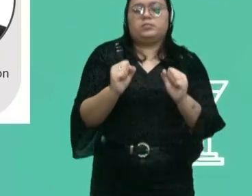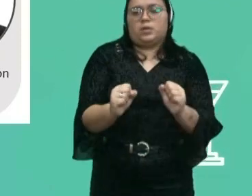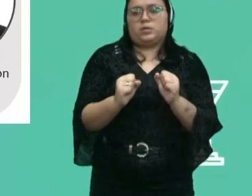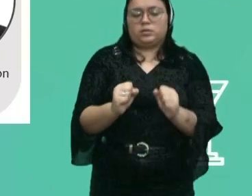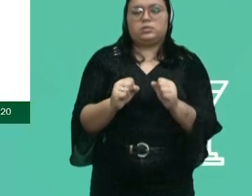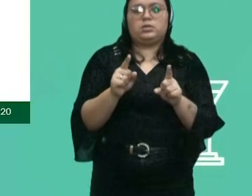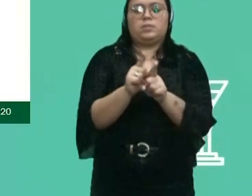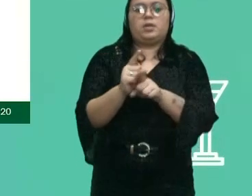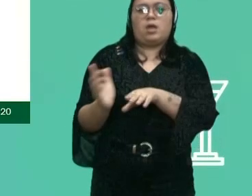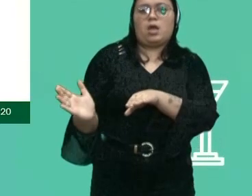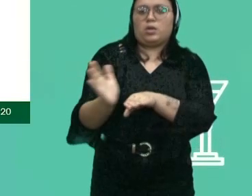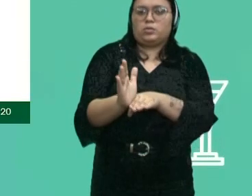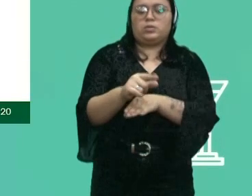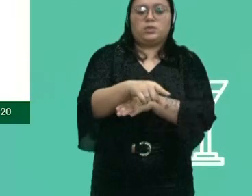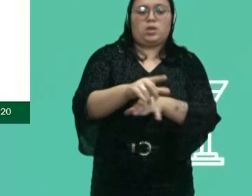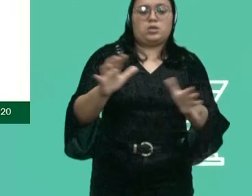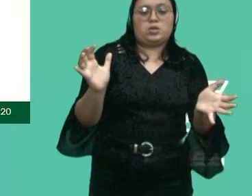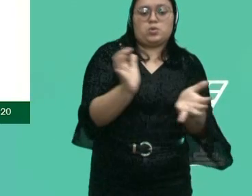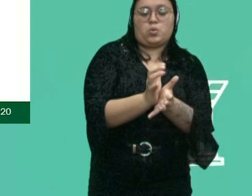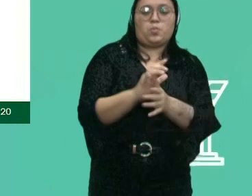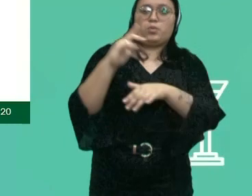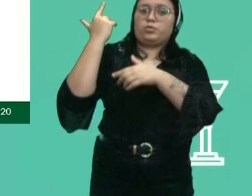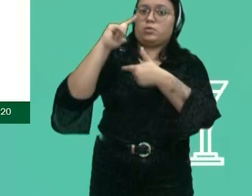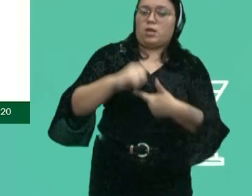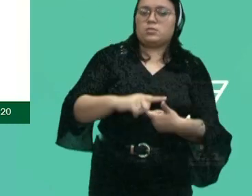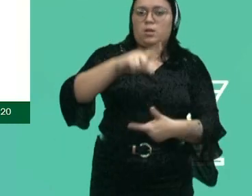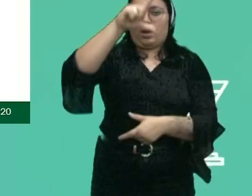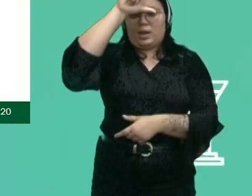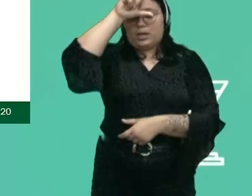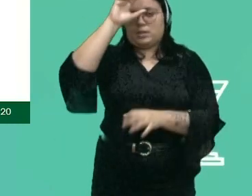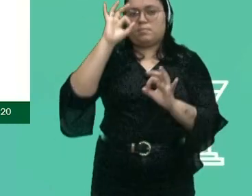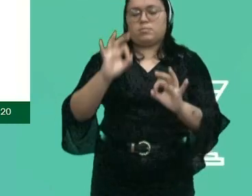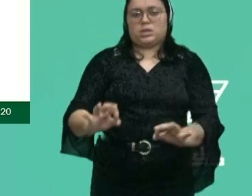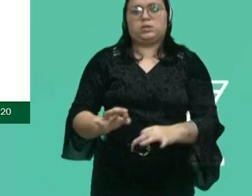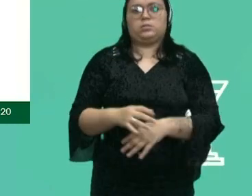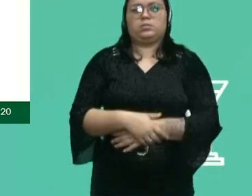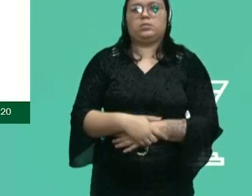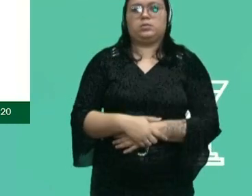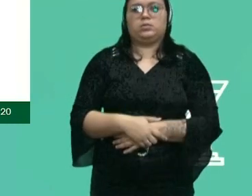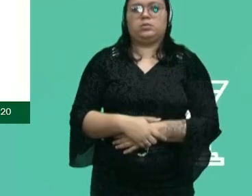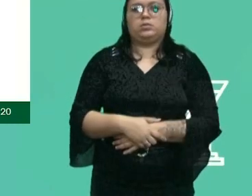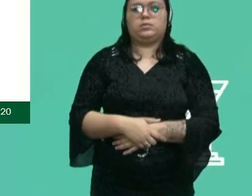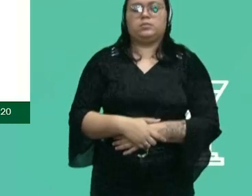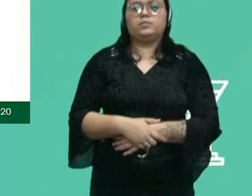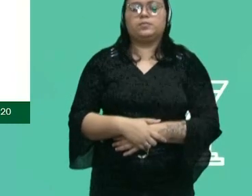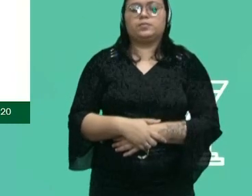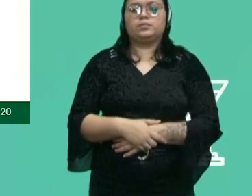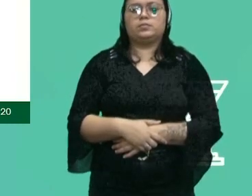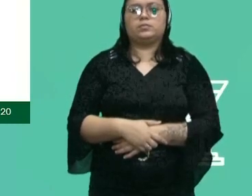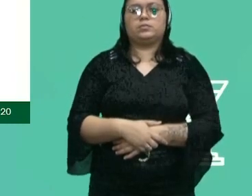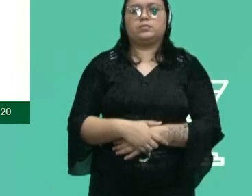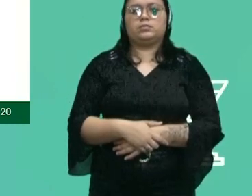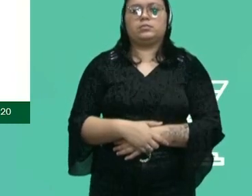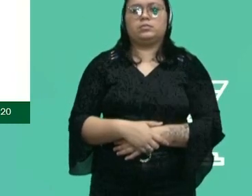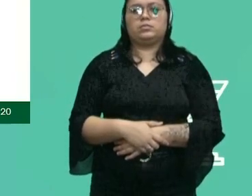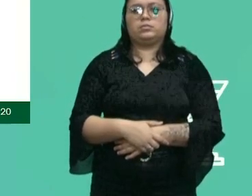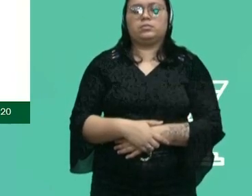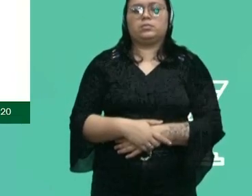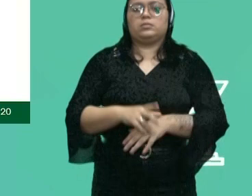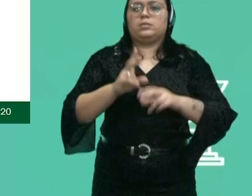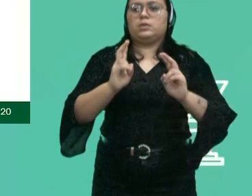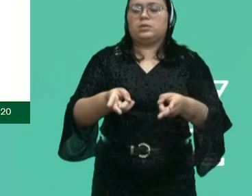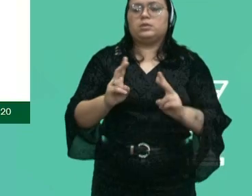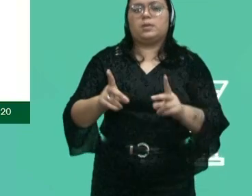the hydrogen space. And finally, in summary, strategy and next steps, accelerate RD&D to reduce cost. Number 1, launch